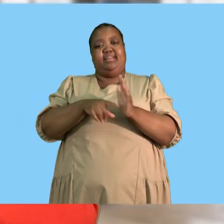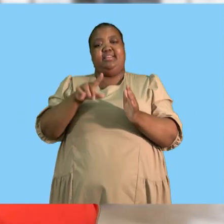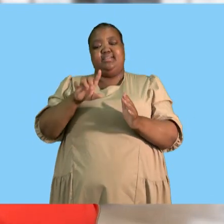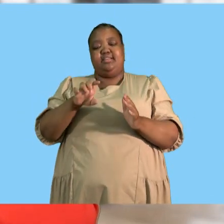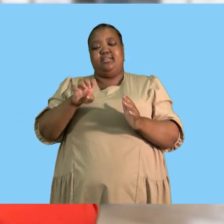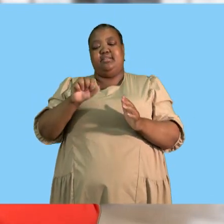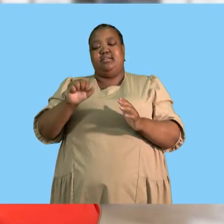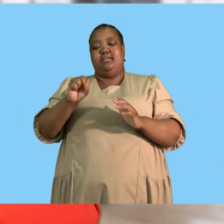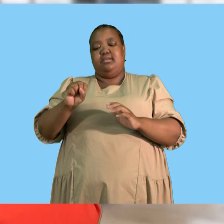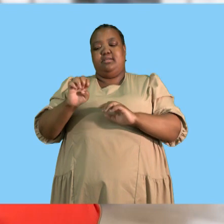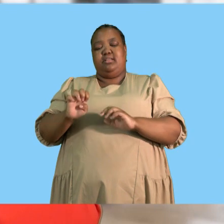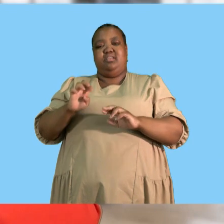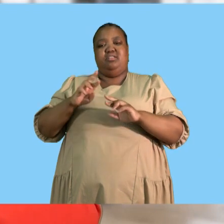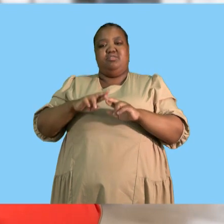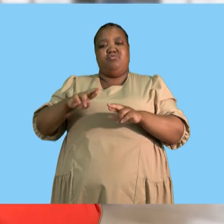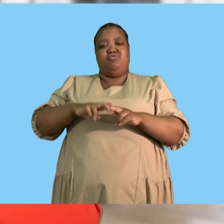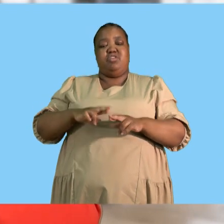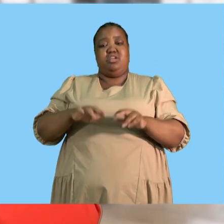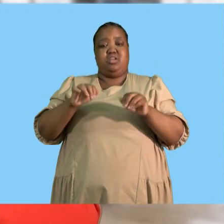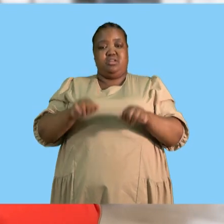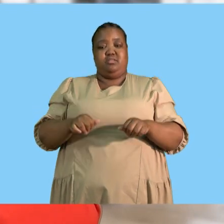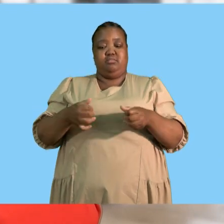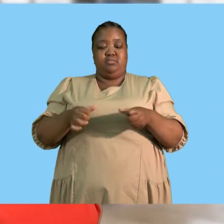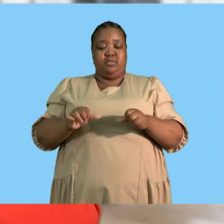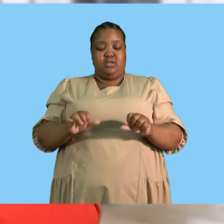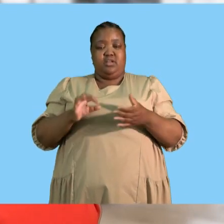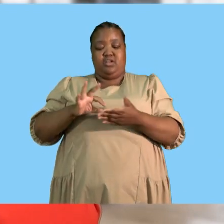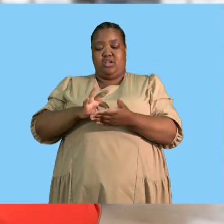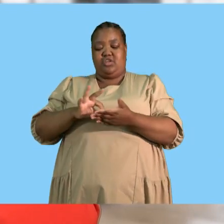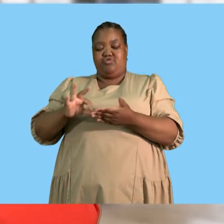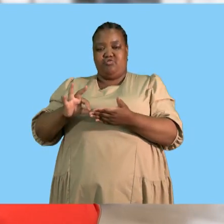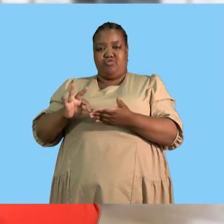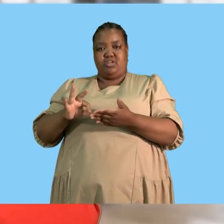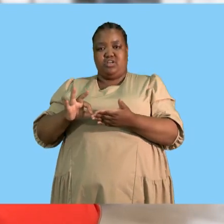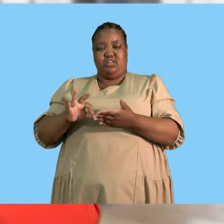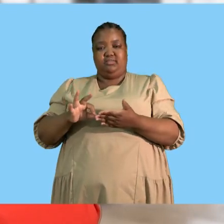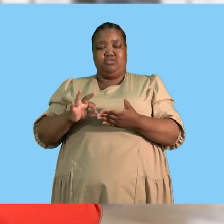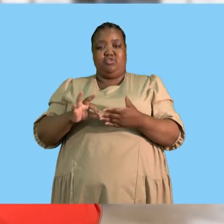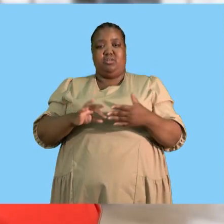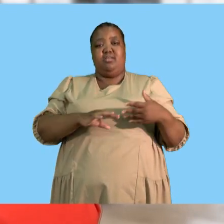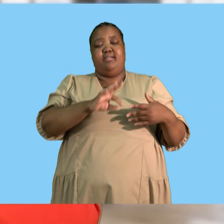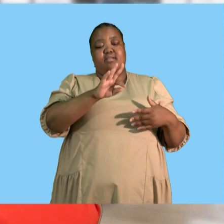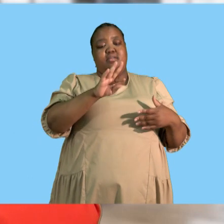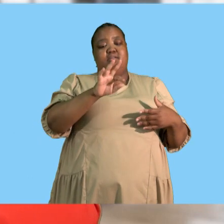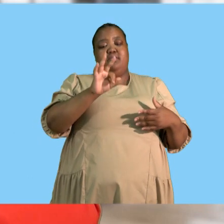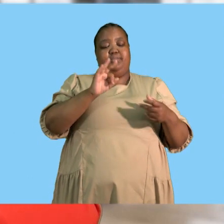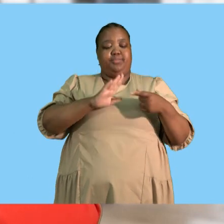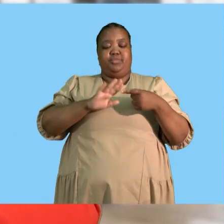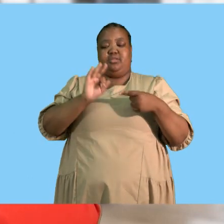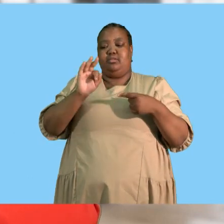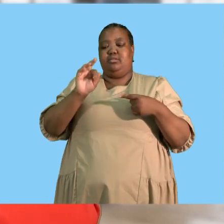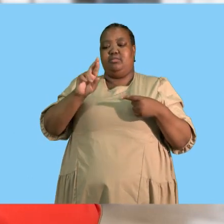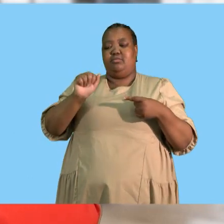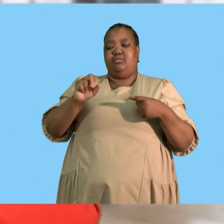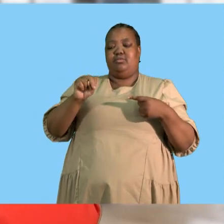leasing. Now, let's quickly look at the contractual implications of the franchising,